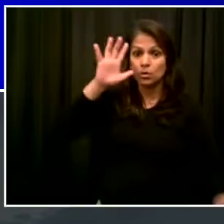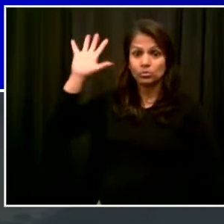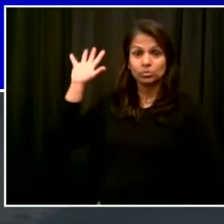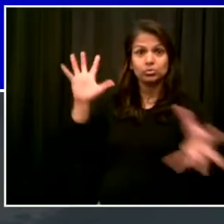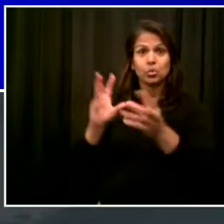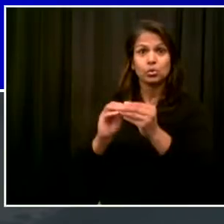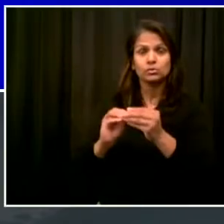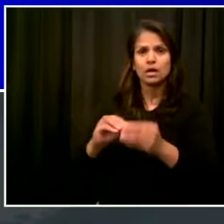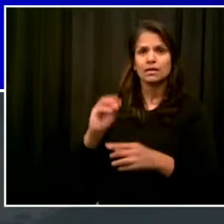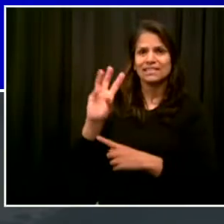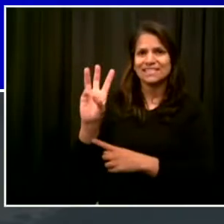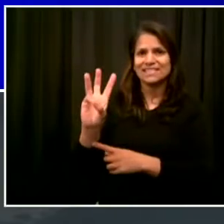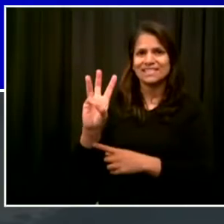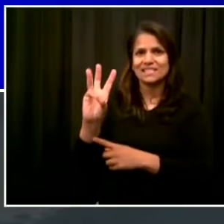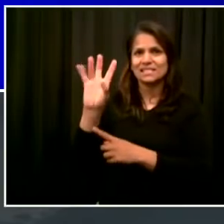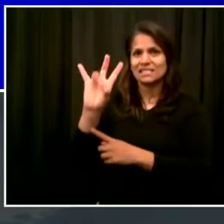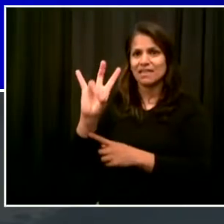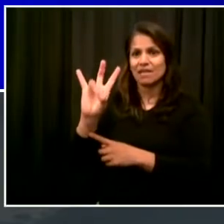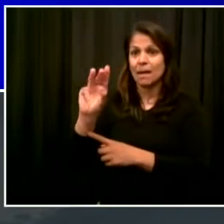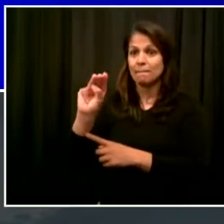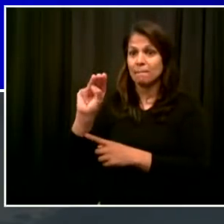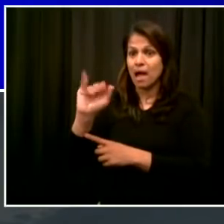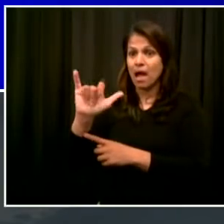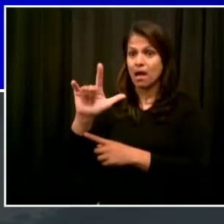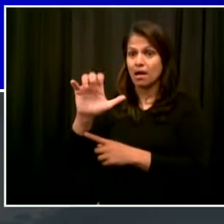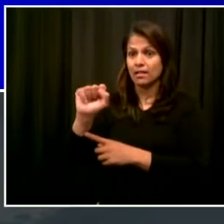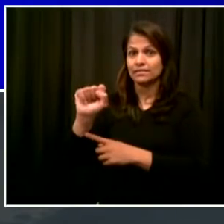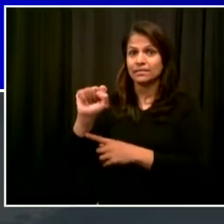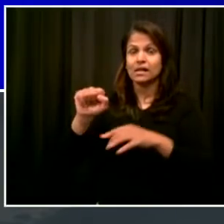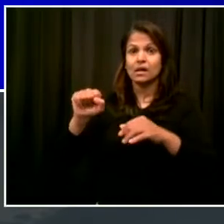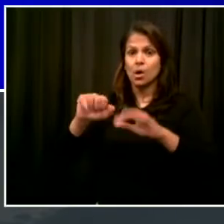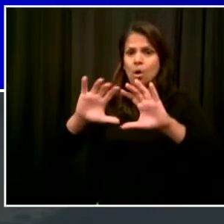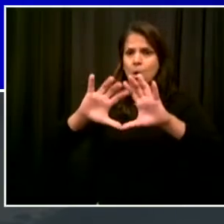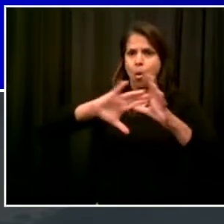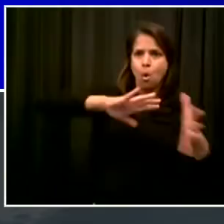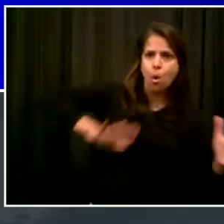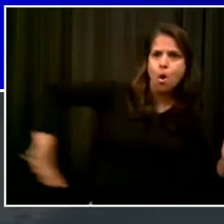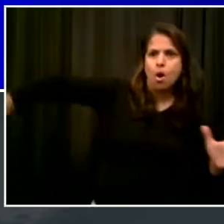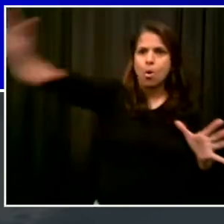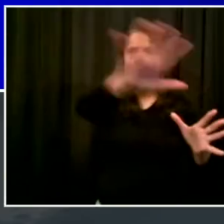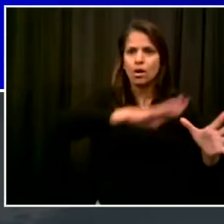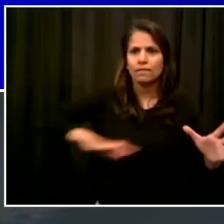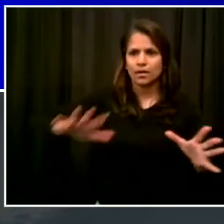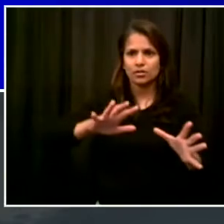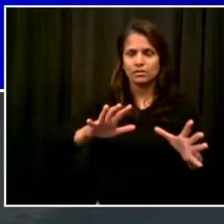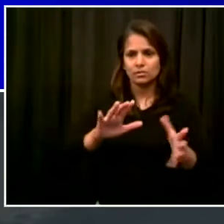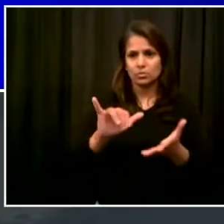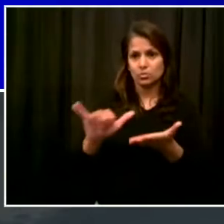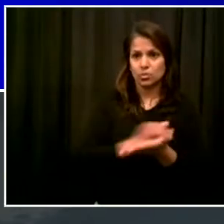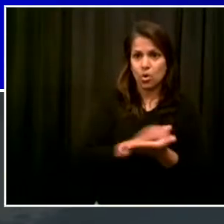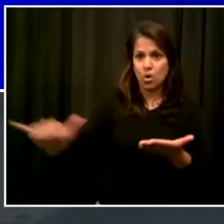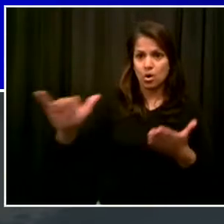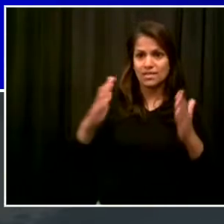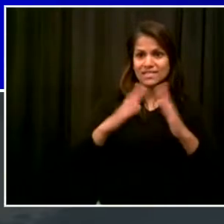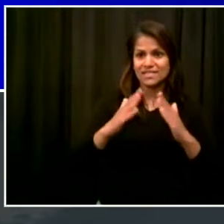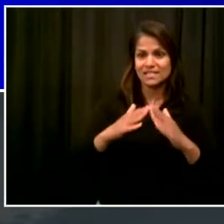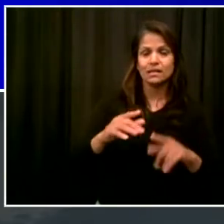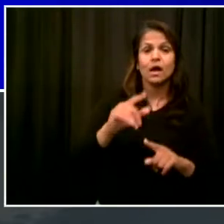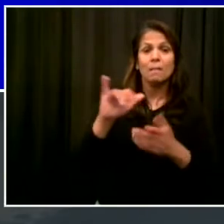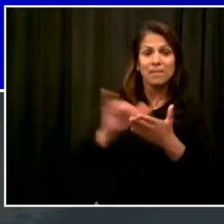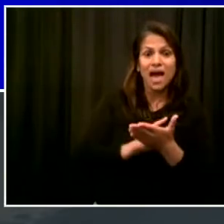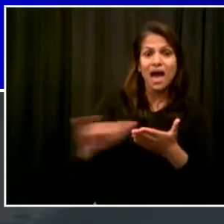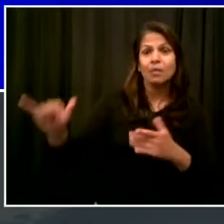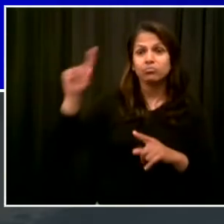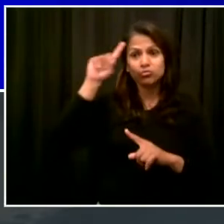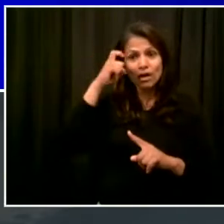overall. And they'll be the most operational open streets in the nation. So this is going to be great for people